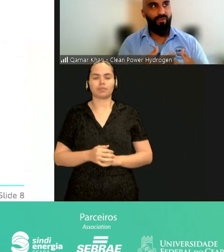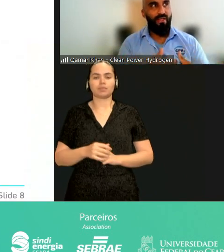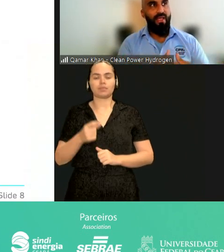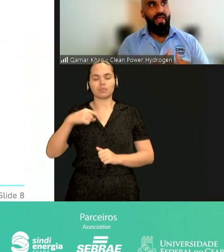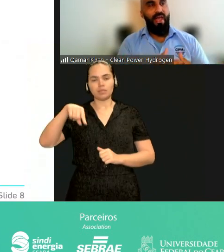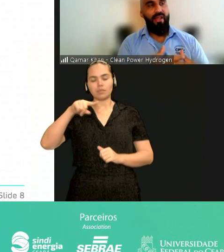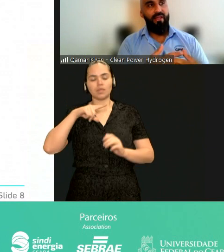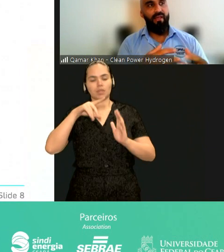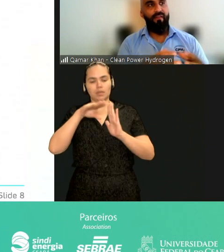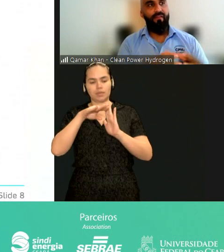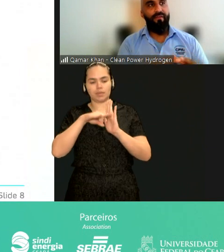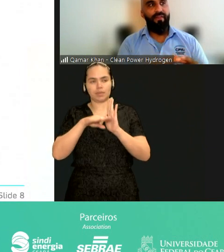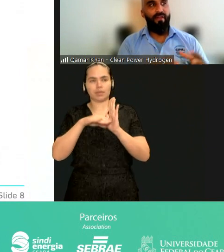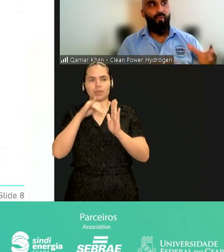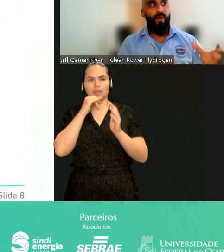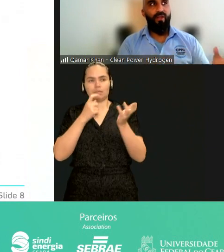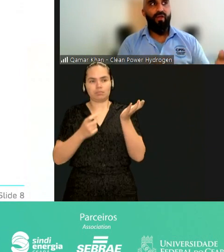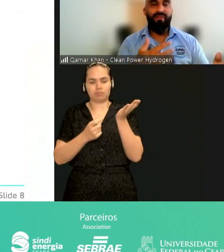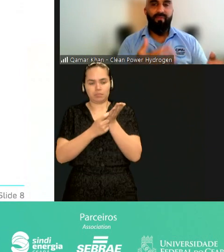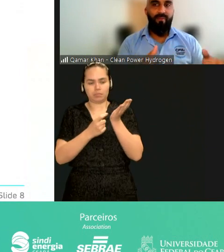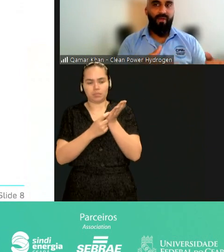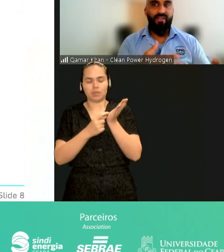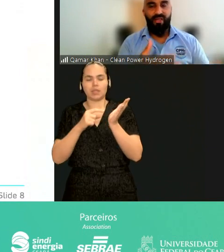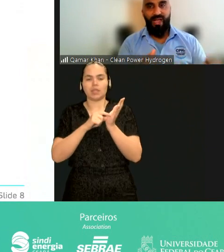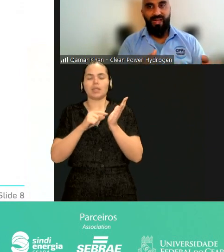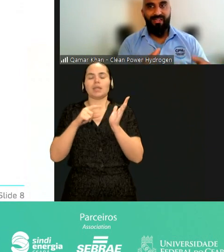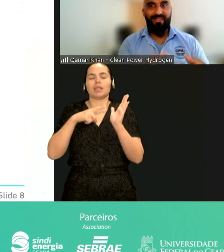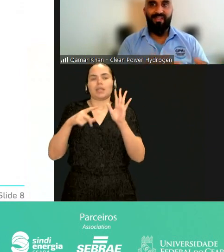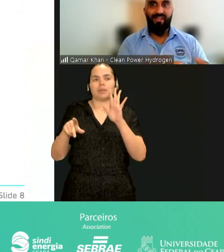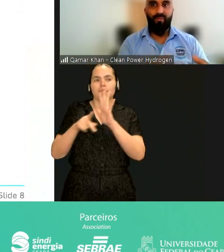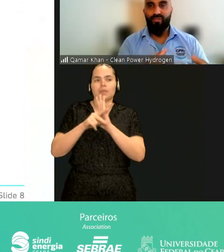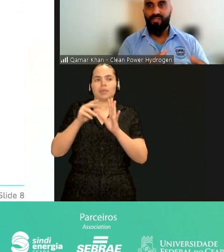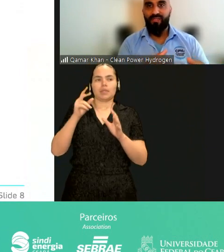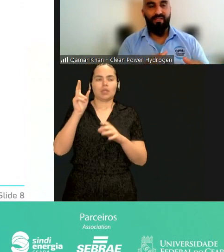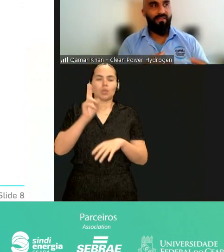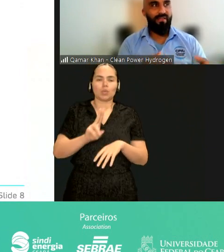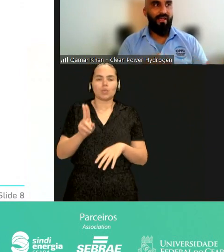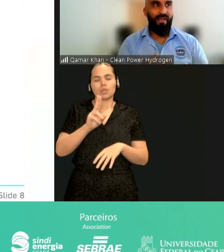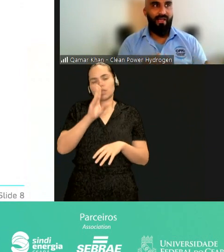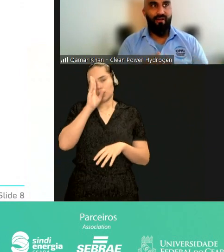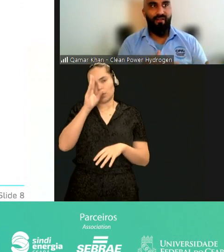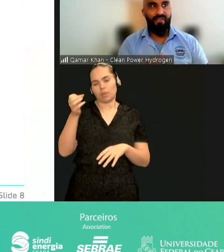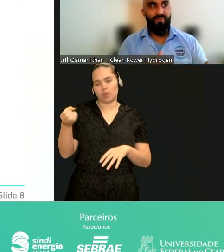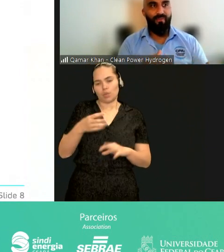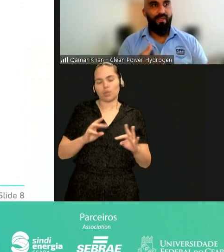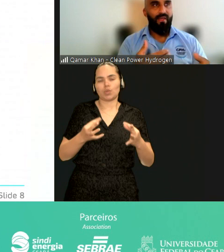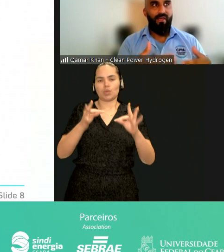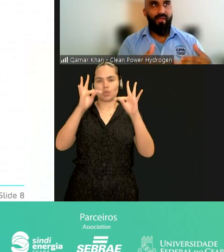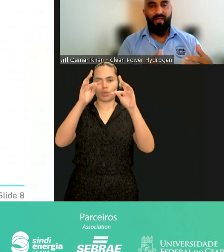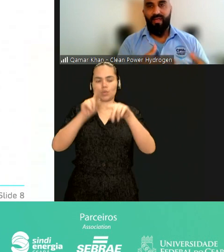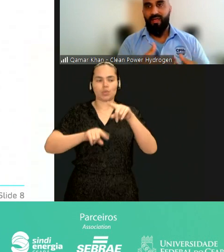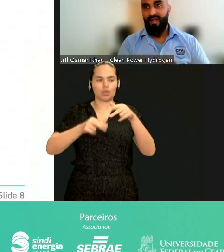produce. And any of these membranes or catalytic processes that occur in these